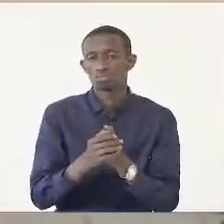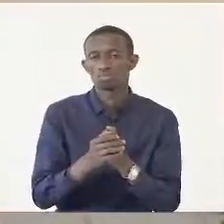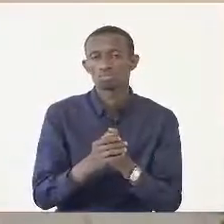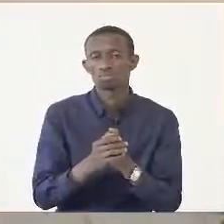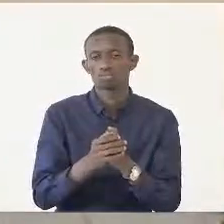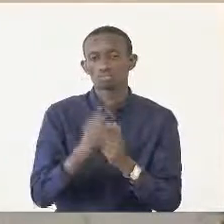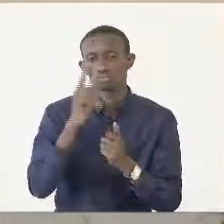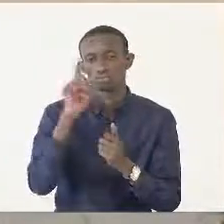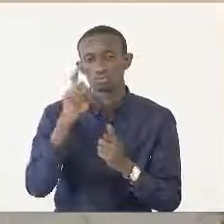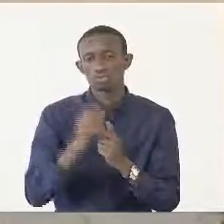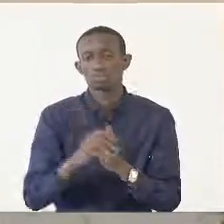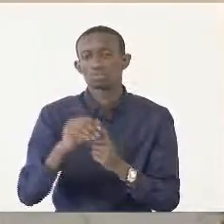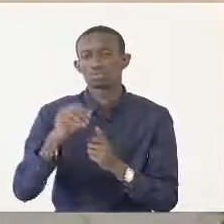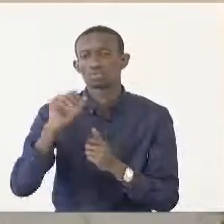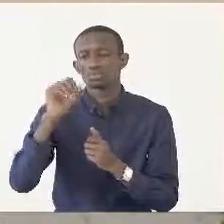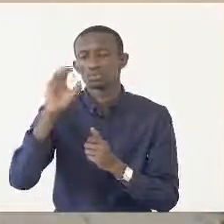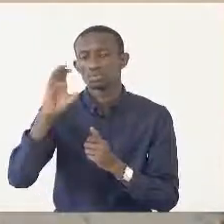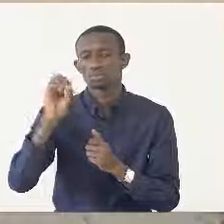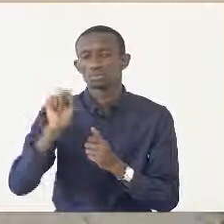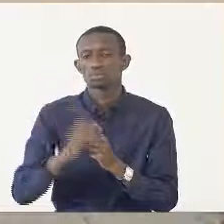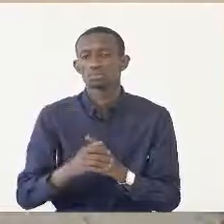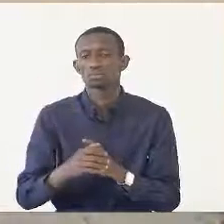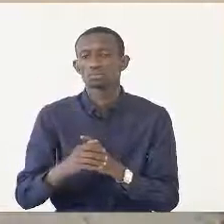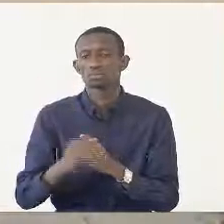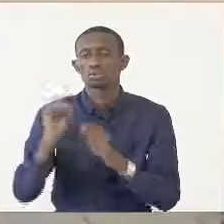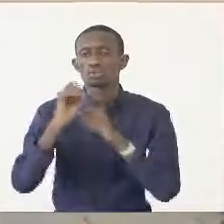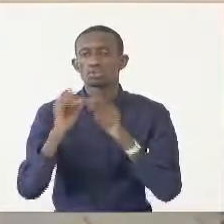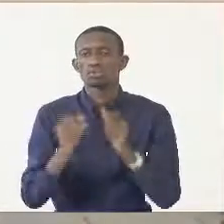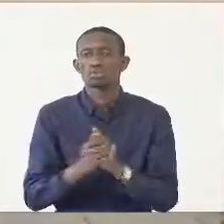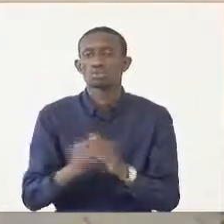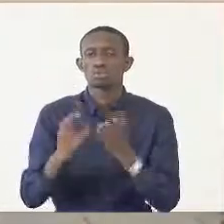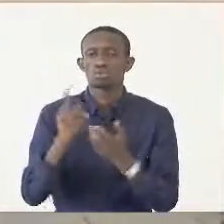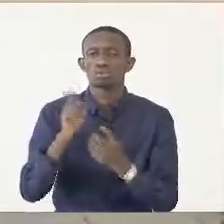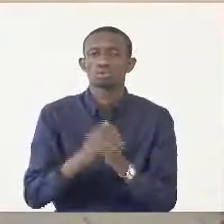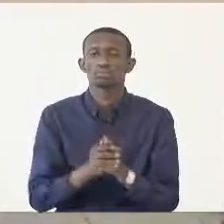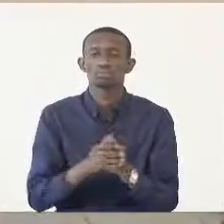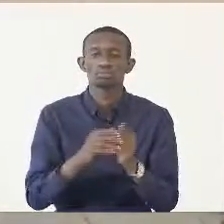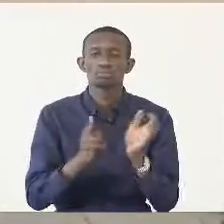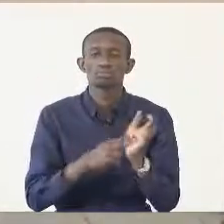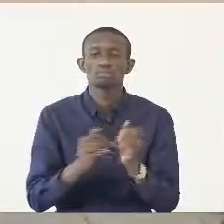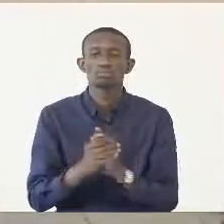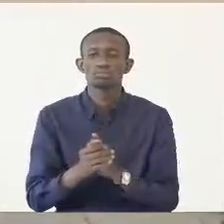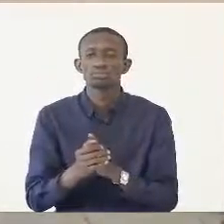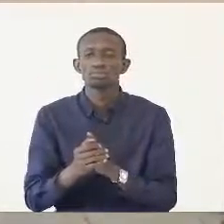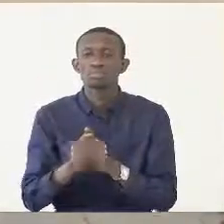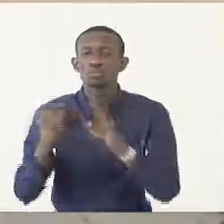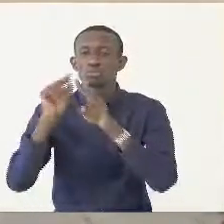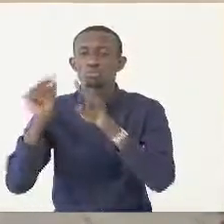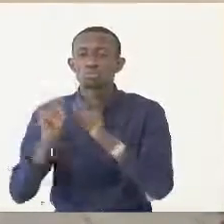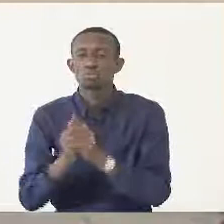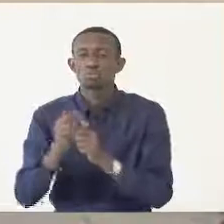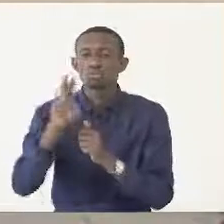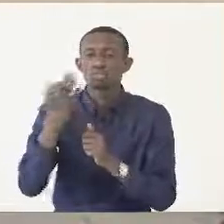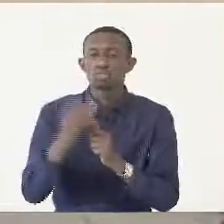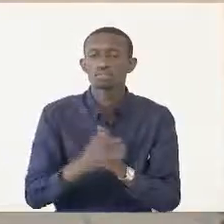theta white. This equals to minus square root 2, then over 4 minus square root 2. You know, this